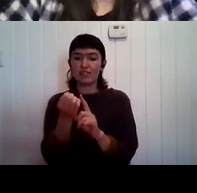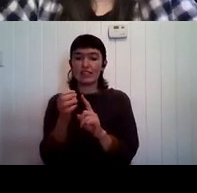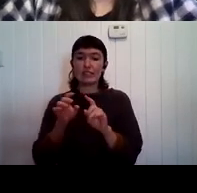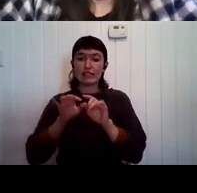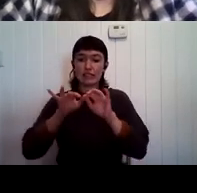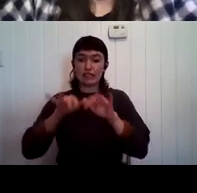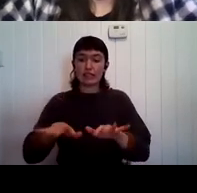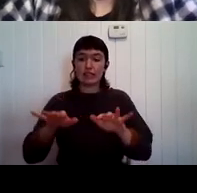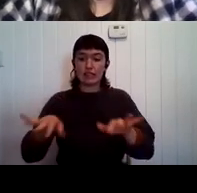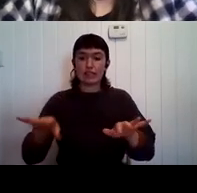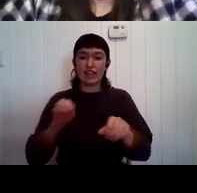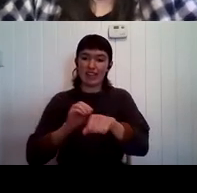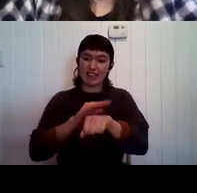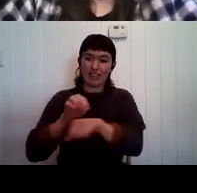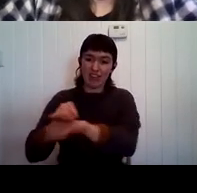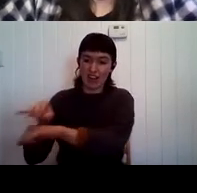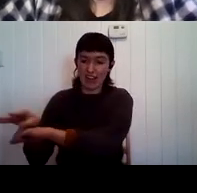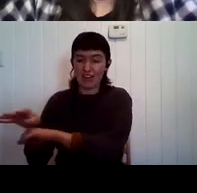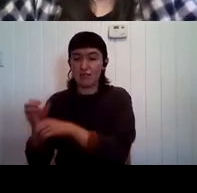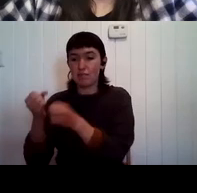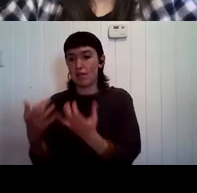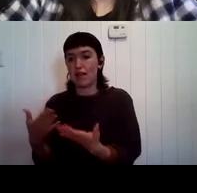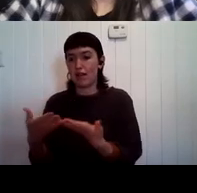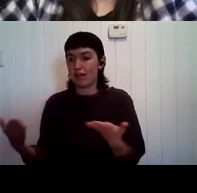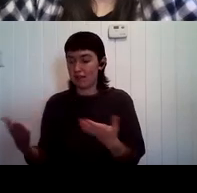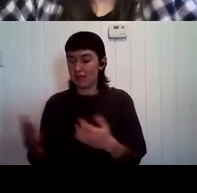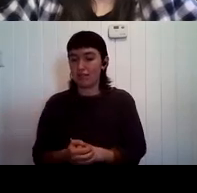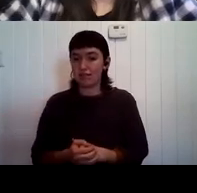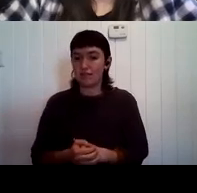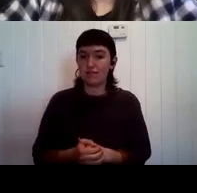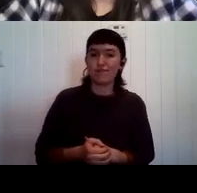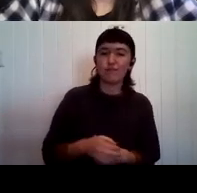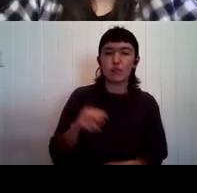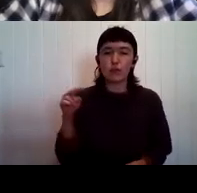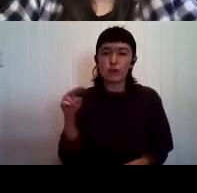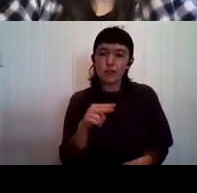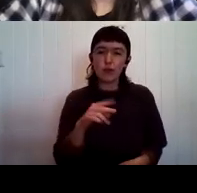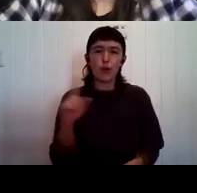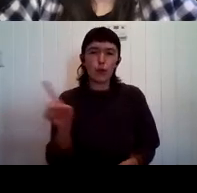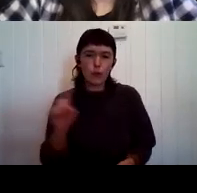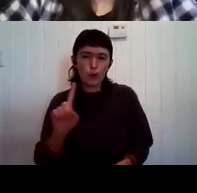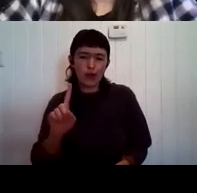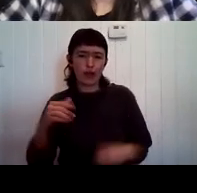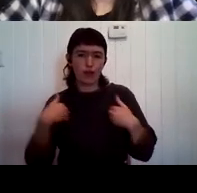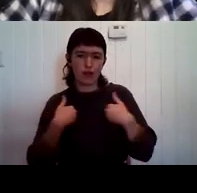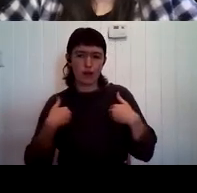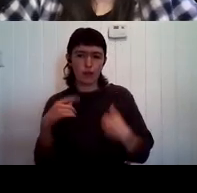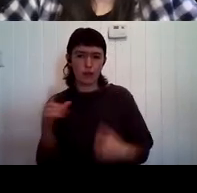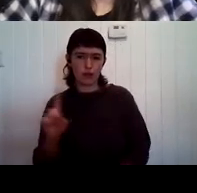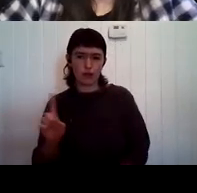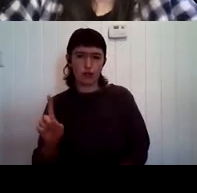so now look at where all these animals are. Where are all of these animals? Are they in the